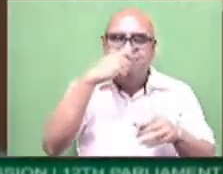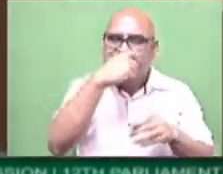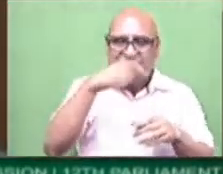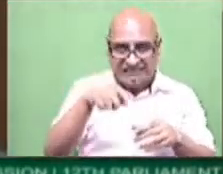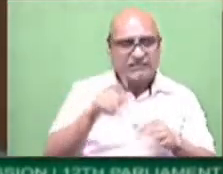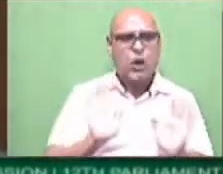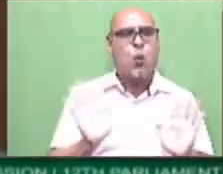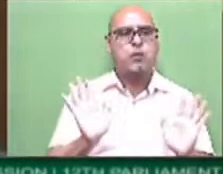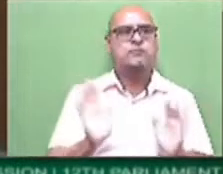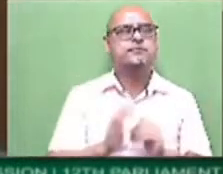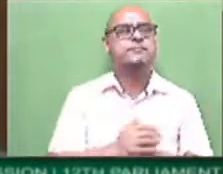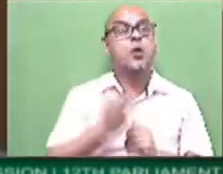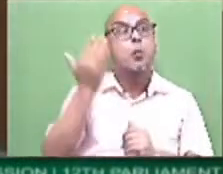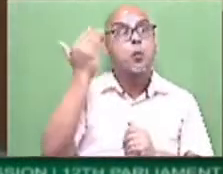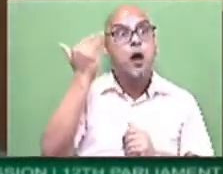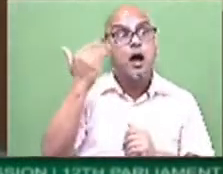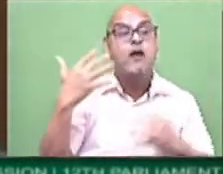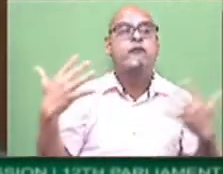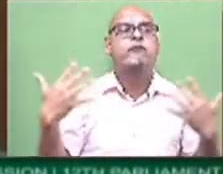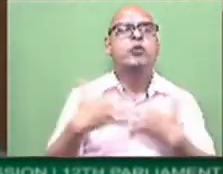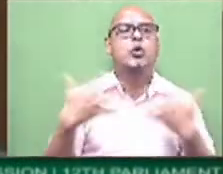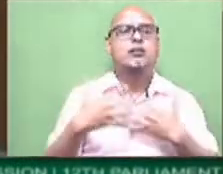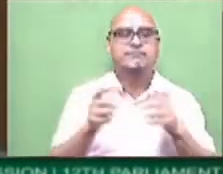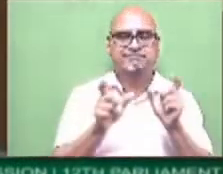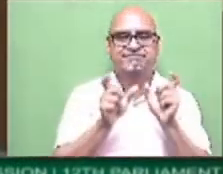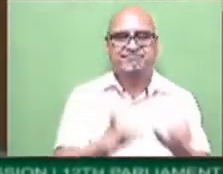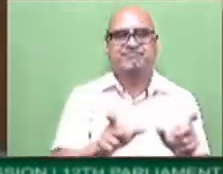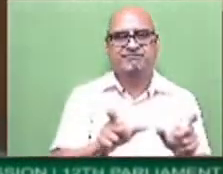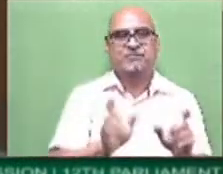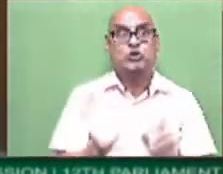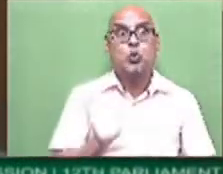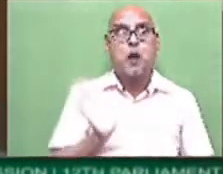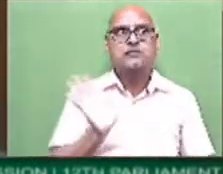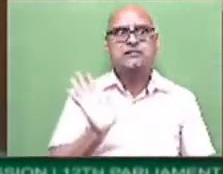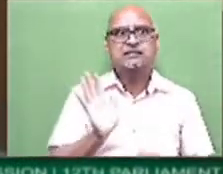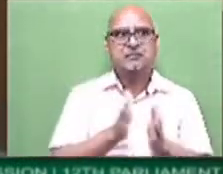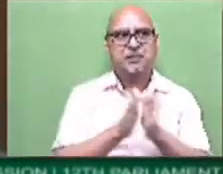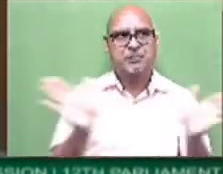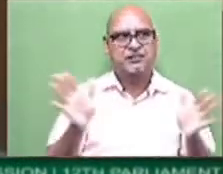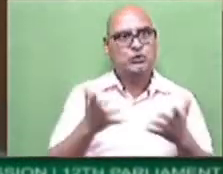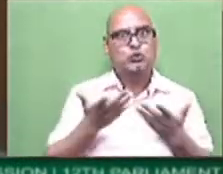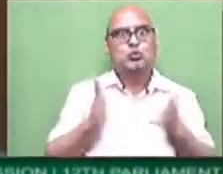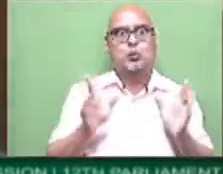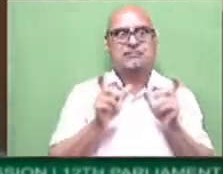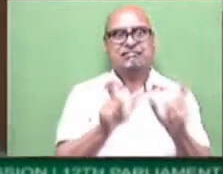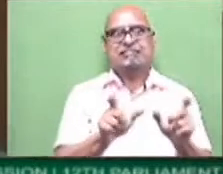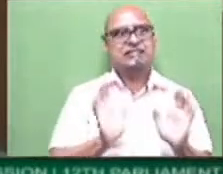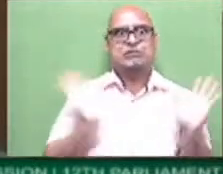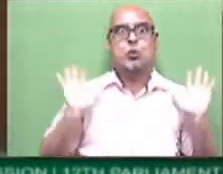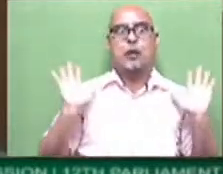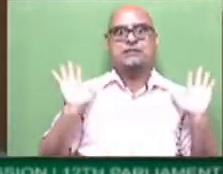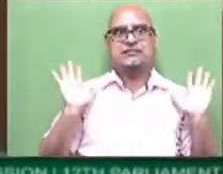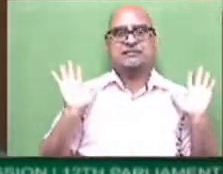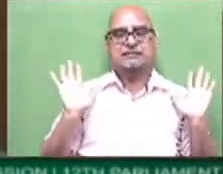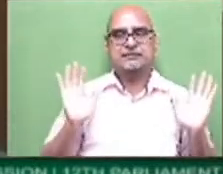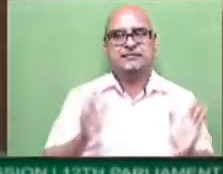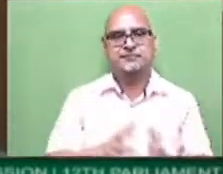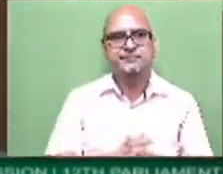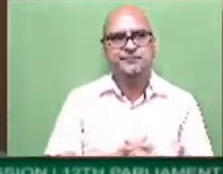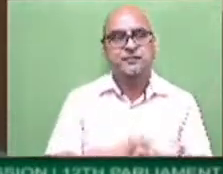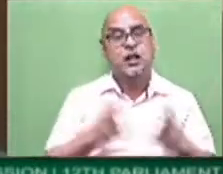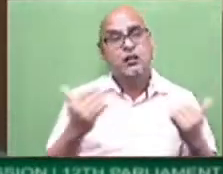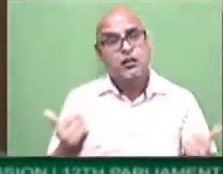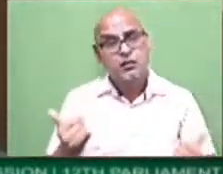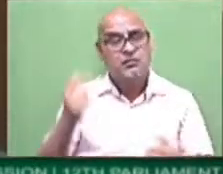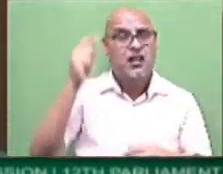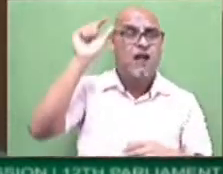along. And of course, there will be the issue of the government's plans to, what would be the plans to